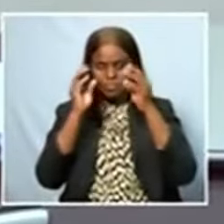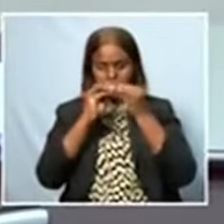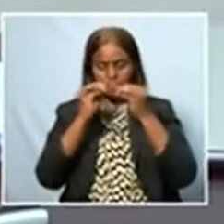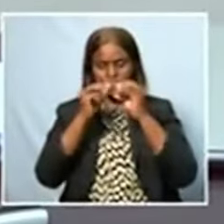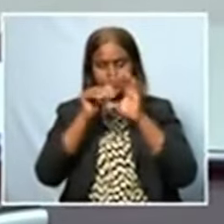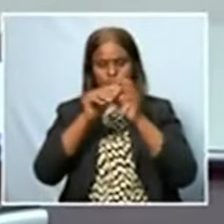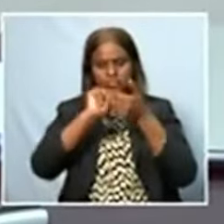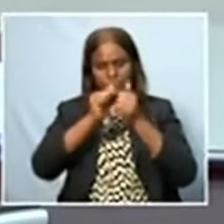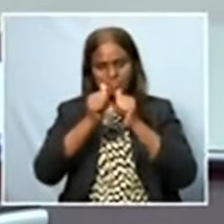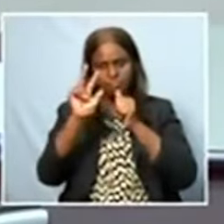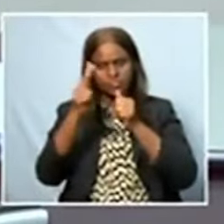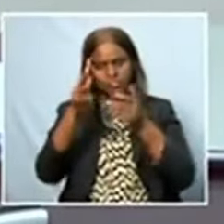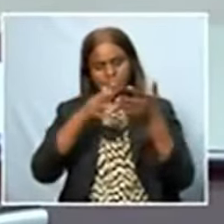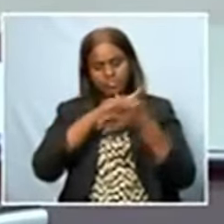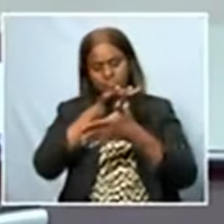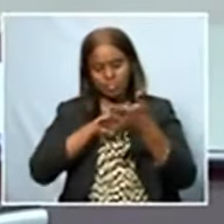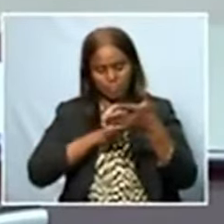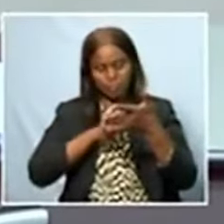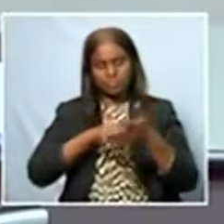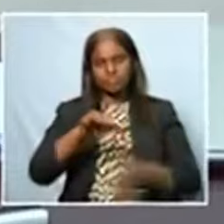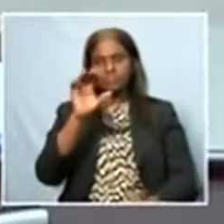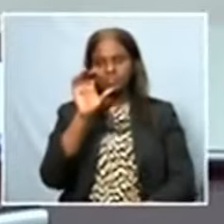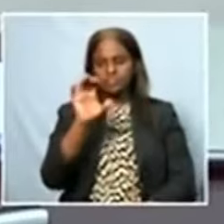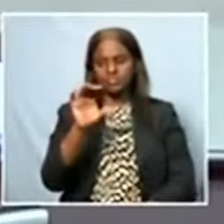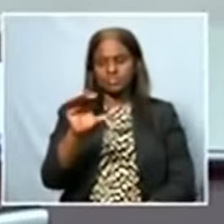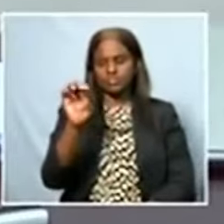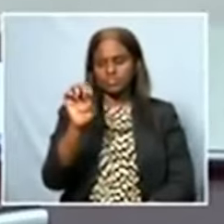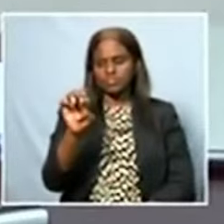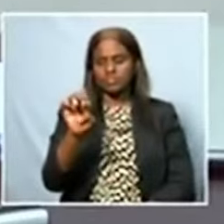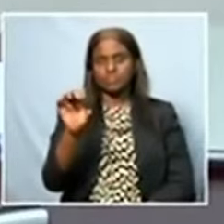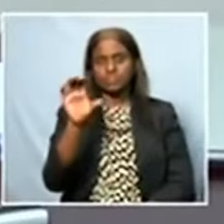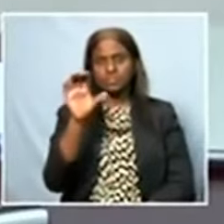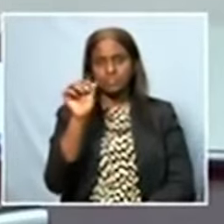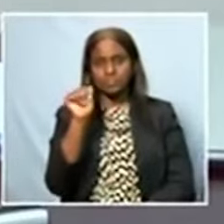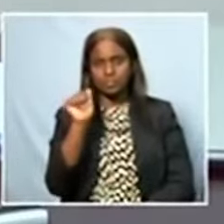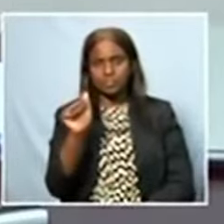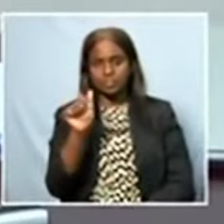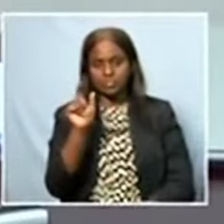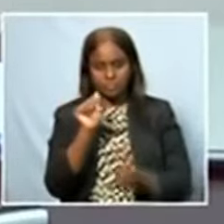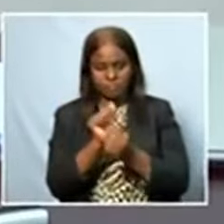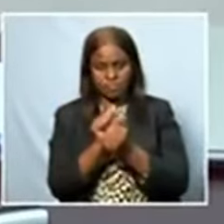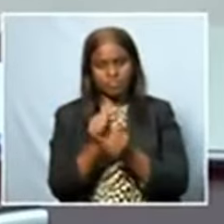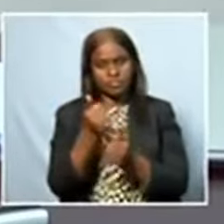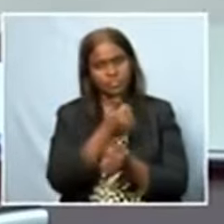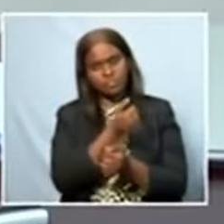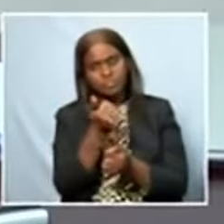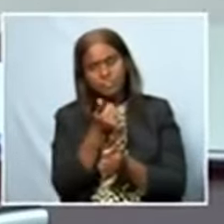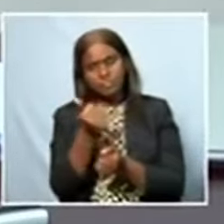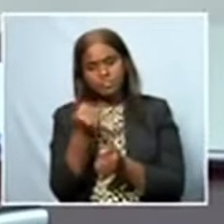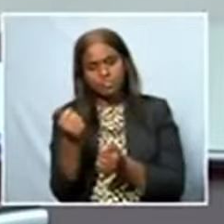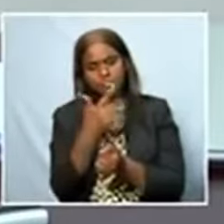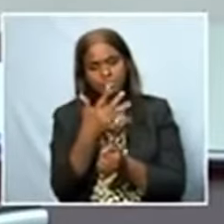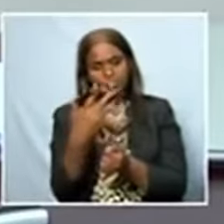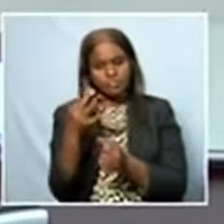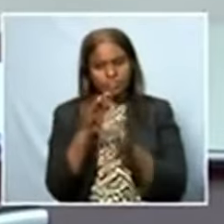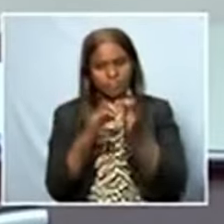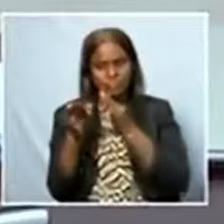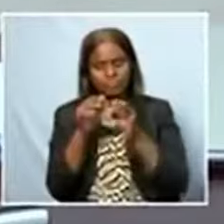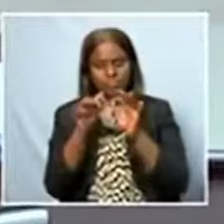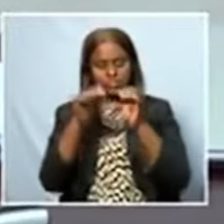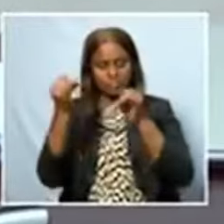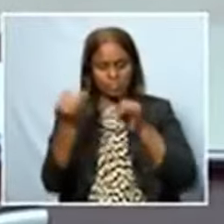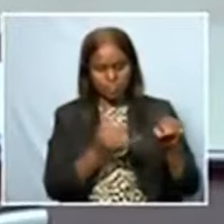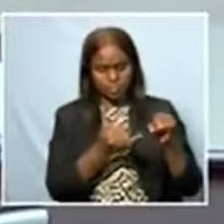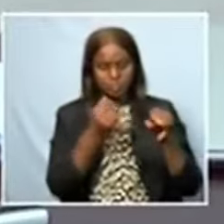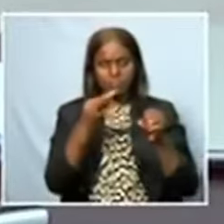of the third schedule of the Customs and Excise Act, and among other aspects outlined is the introduction